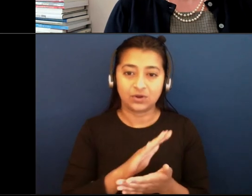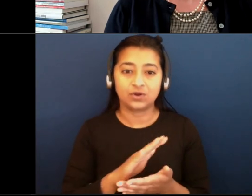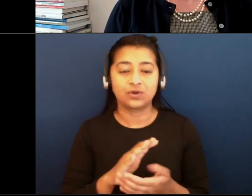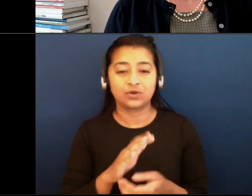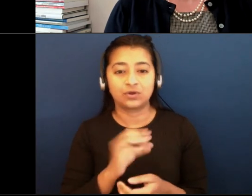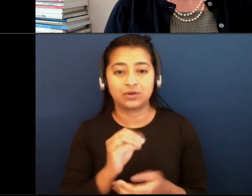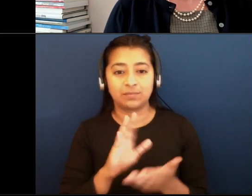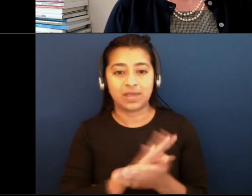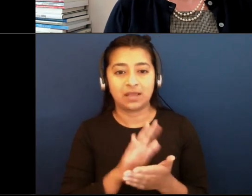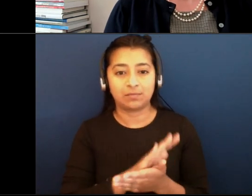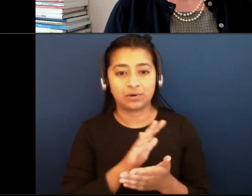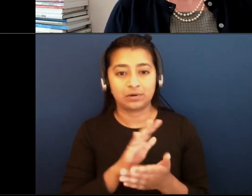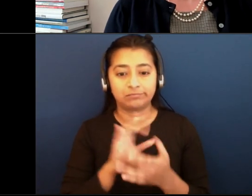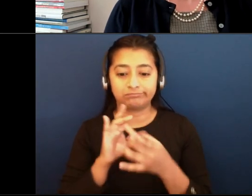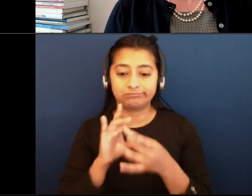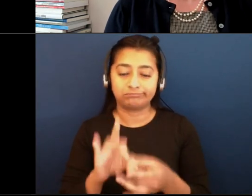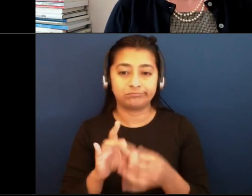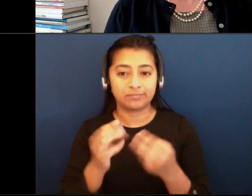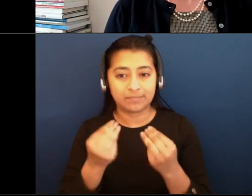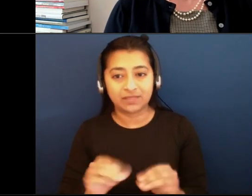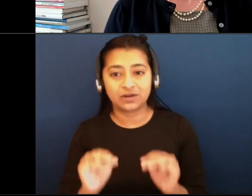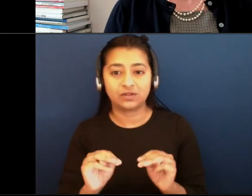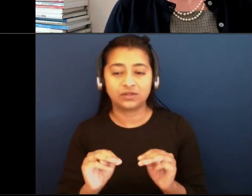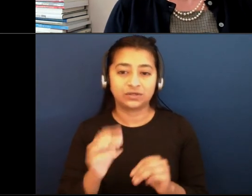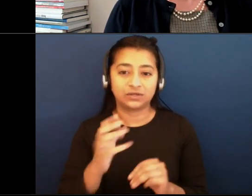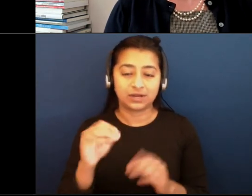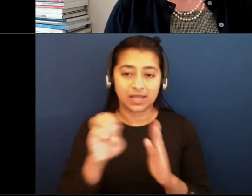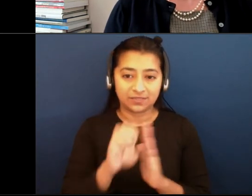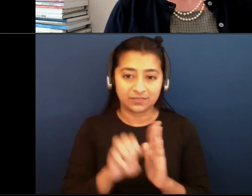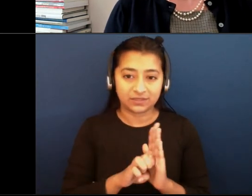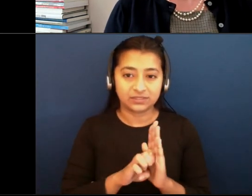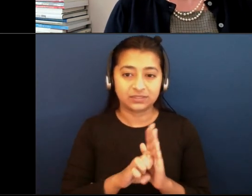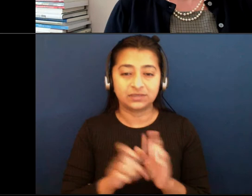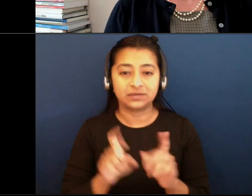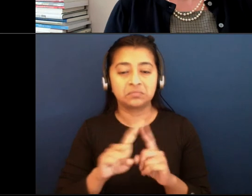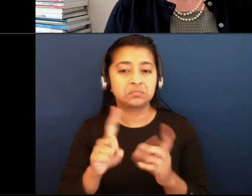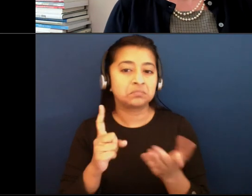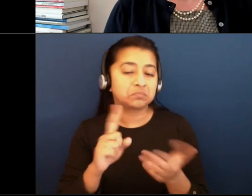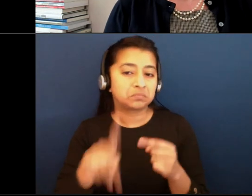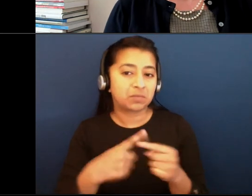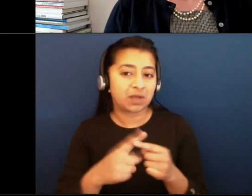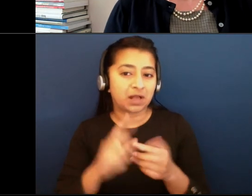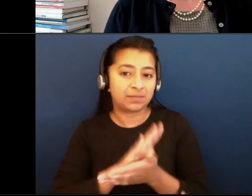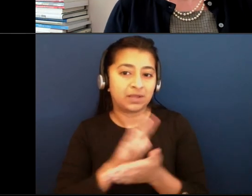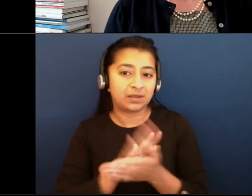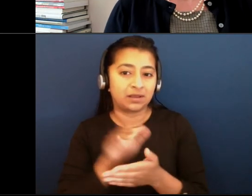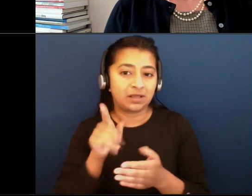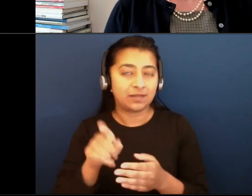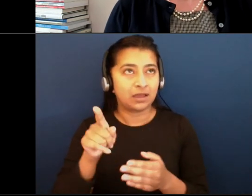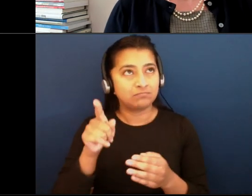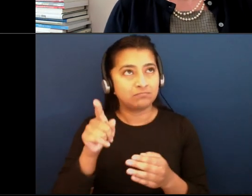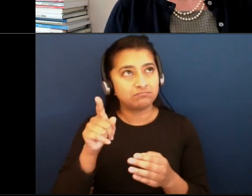on methodology and ethics. But what about papers that kind of theorize